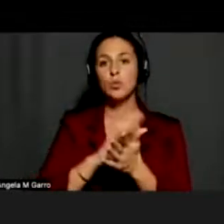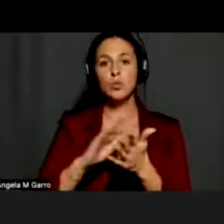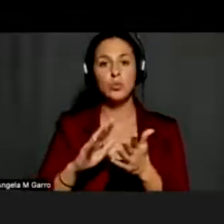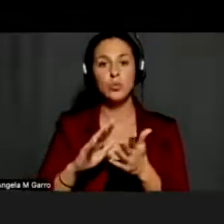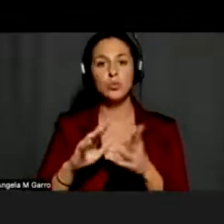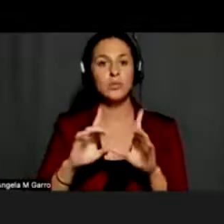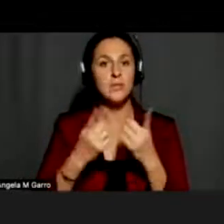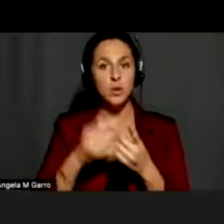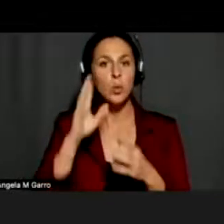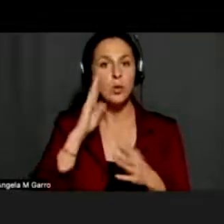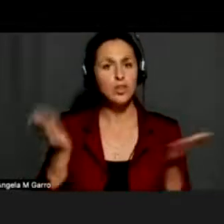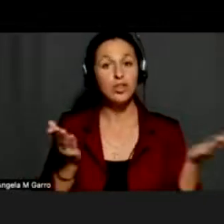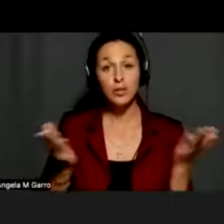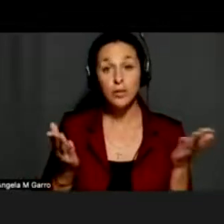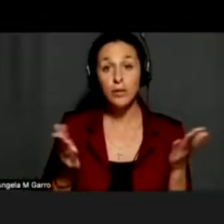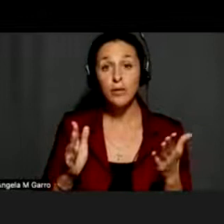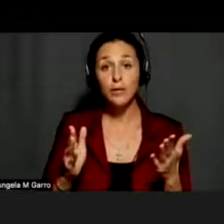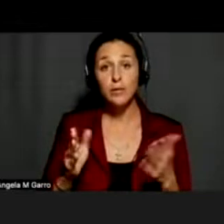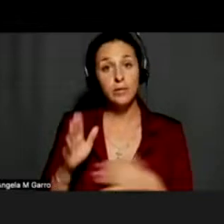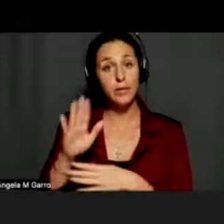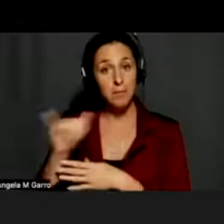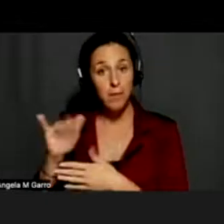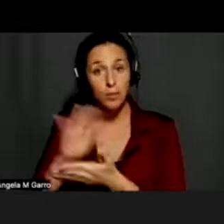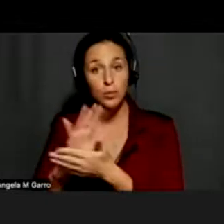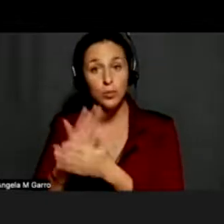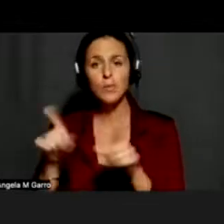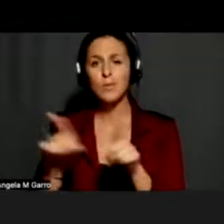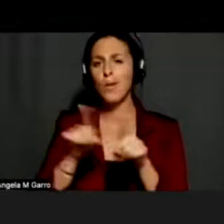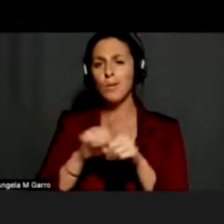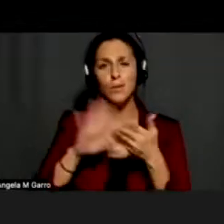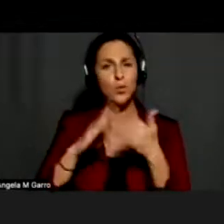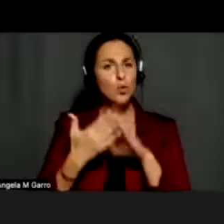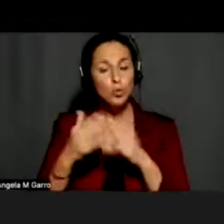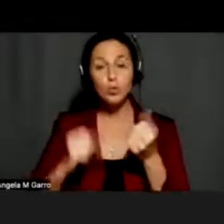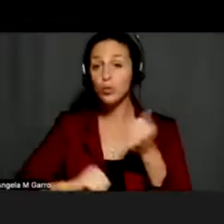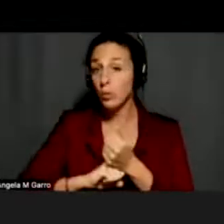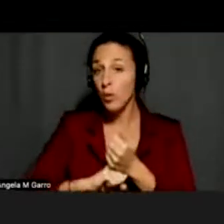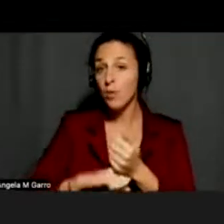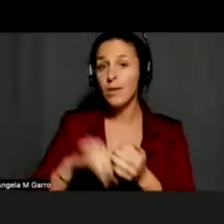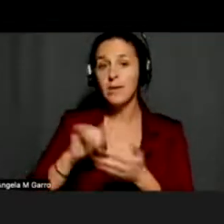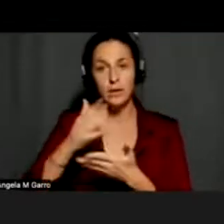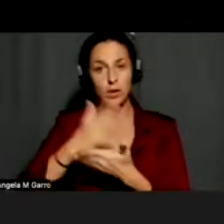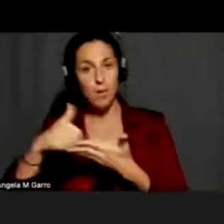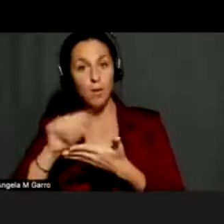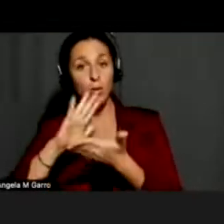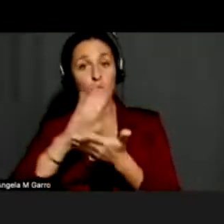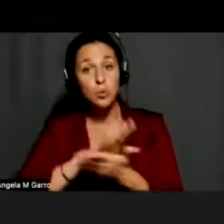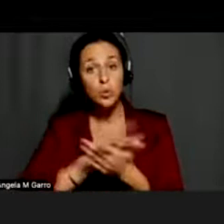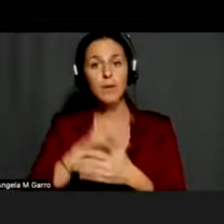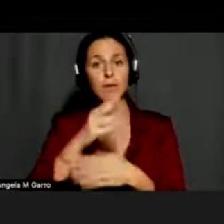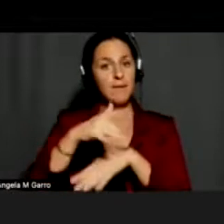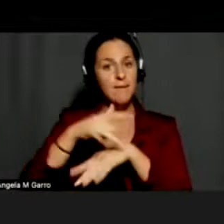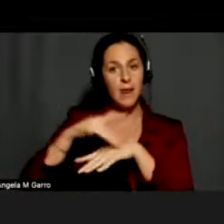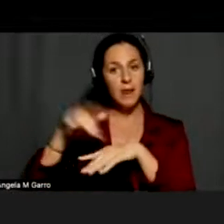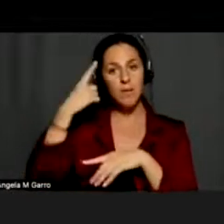but also just by the community support that will be part of the school and available for all North